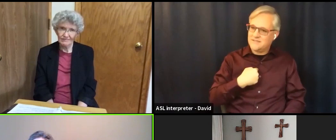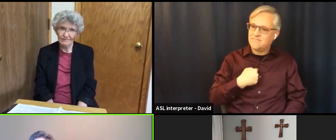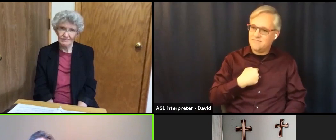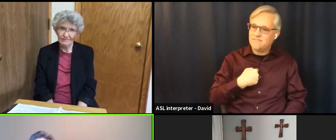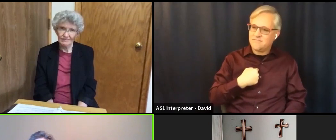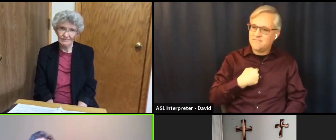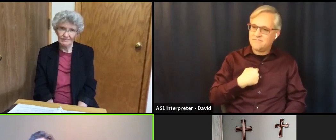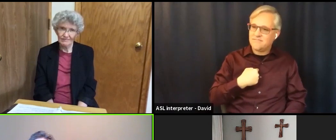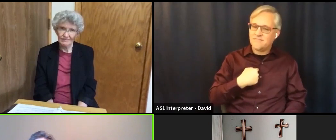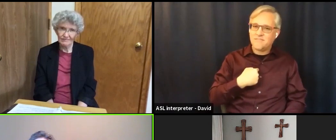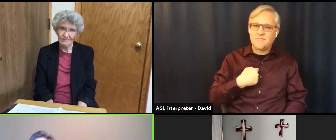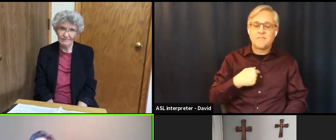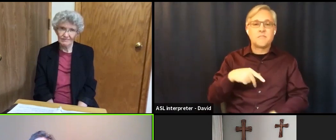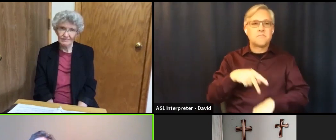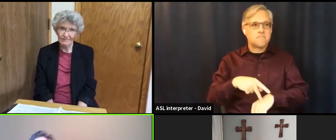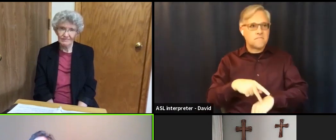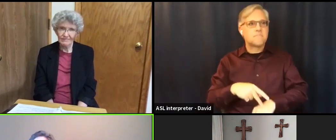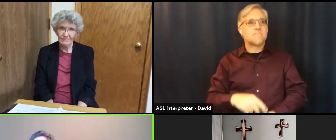And Peter does.